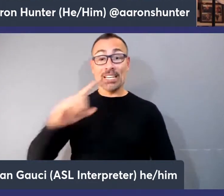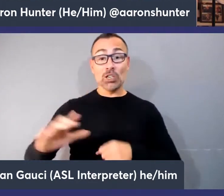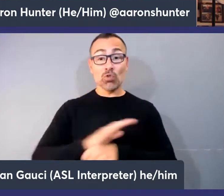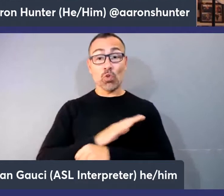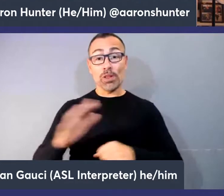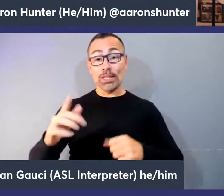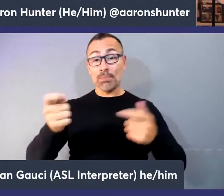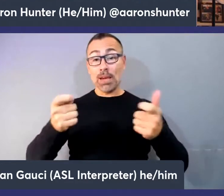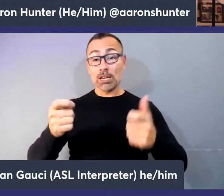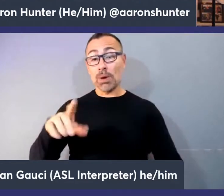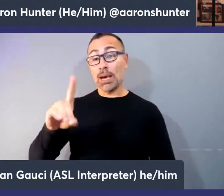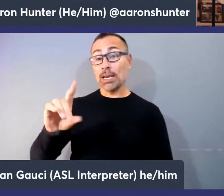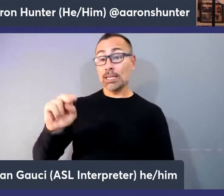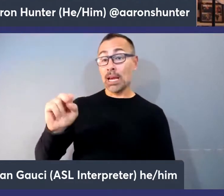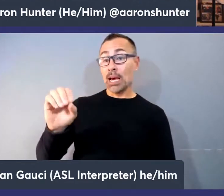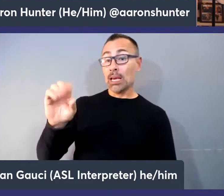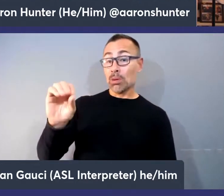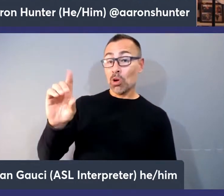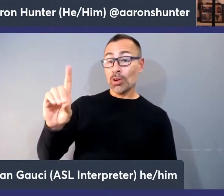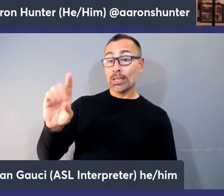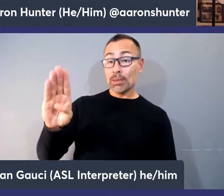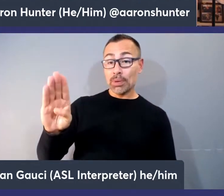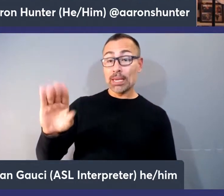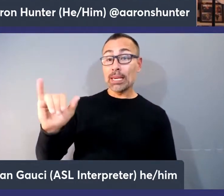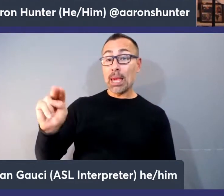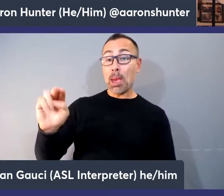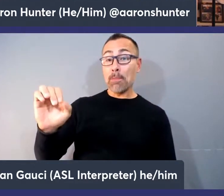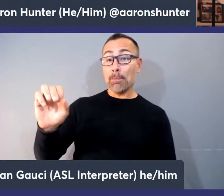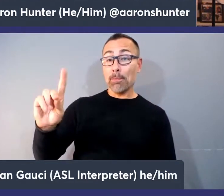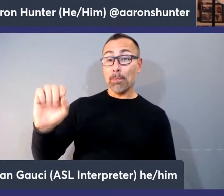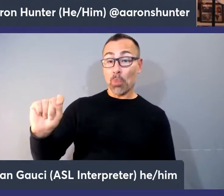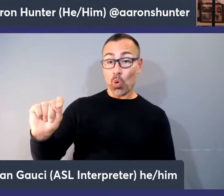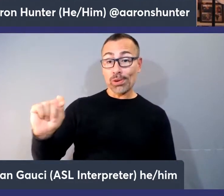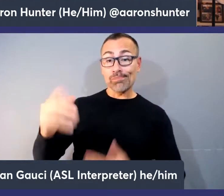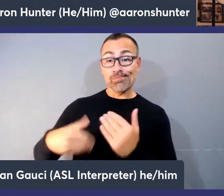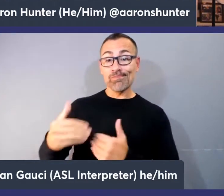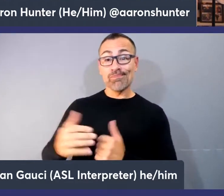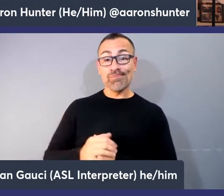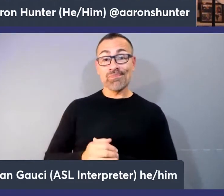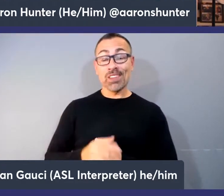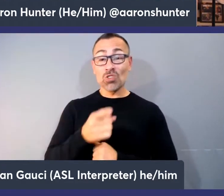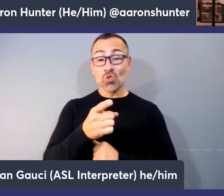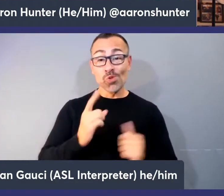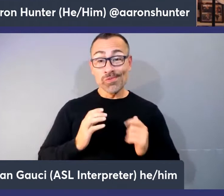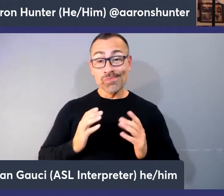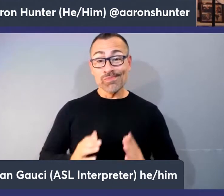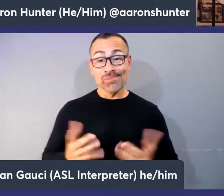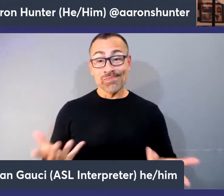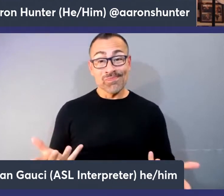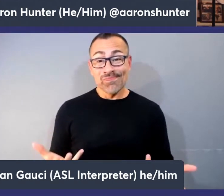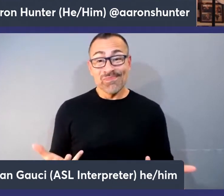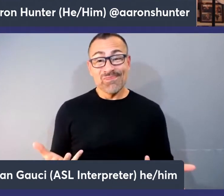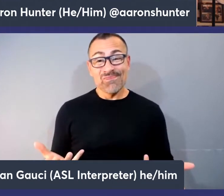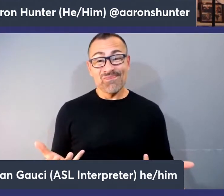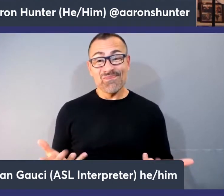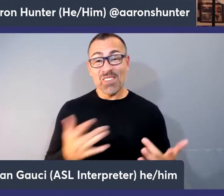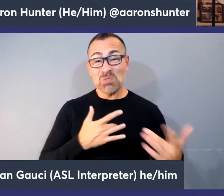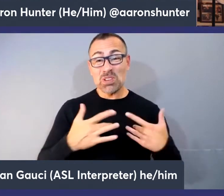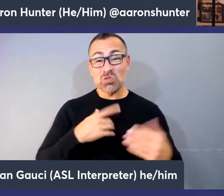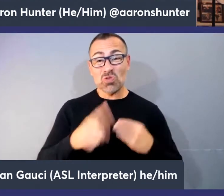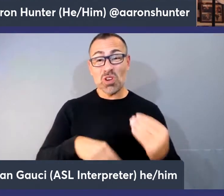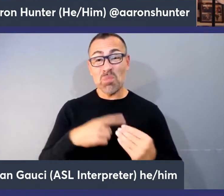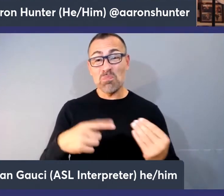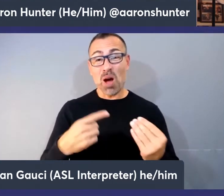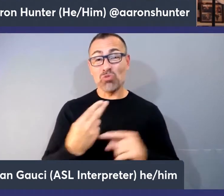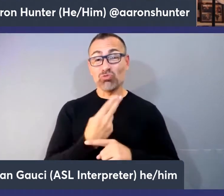process. So you, as a customer, you don't have to worry about any capacity that is being utilized on your table. So